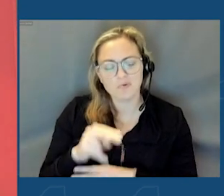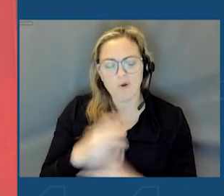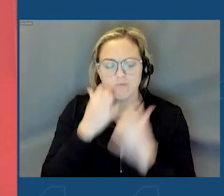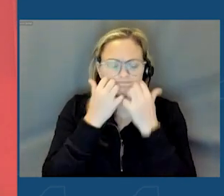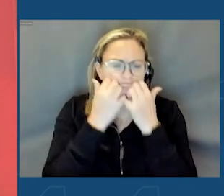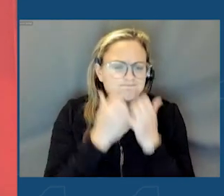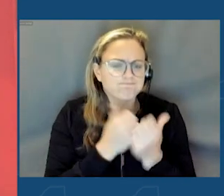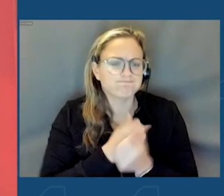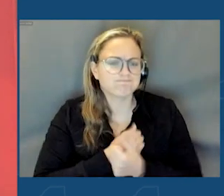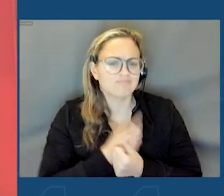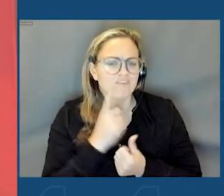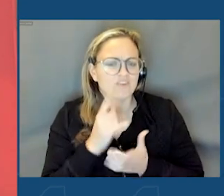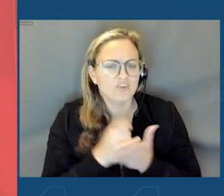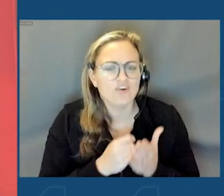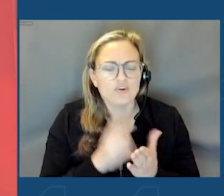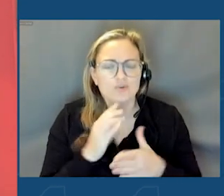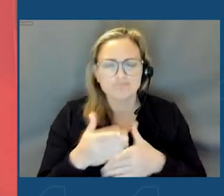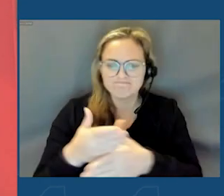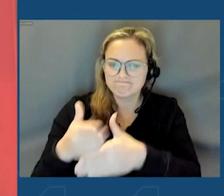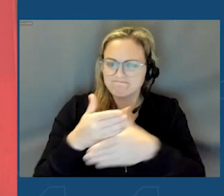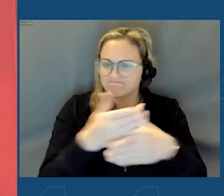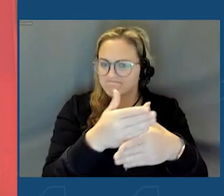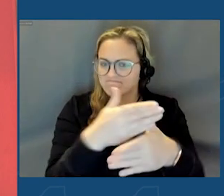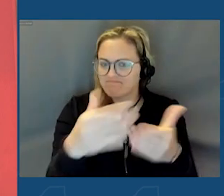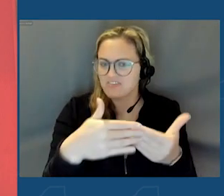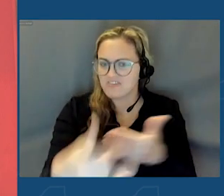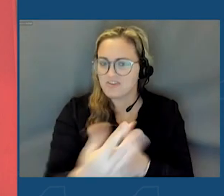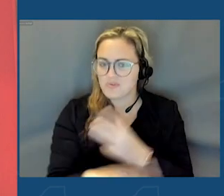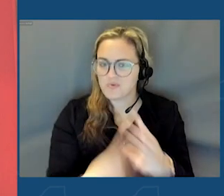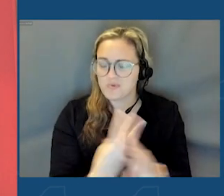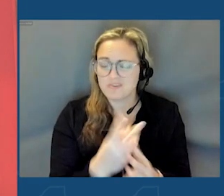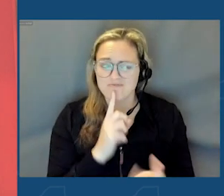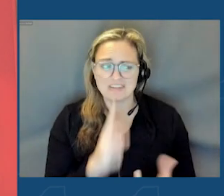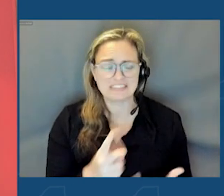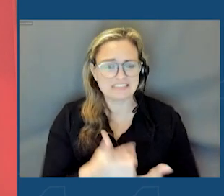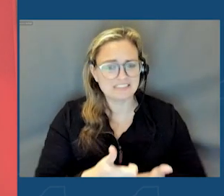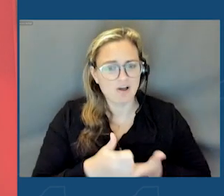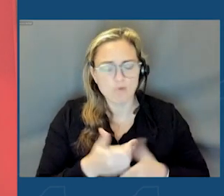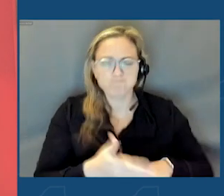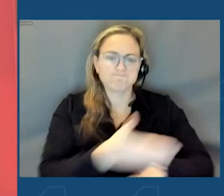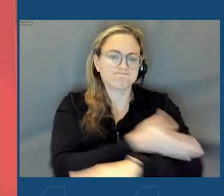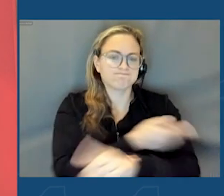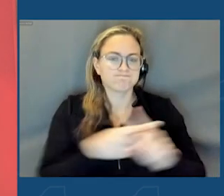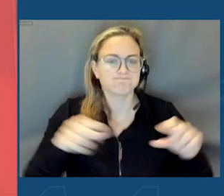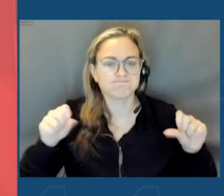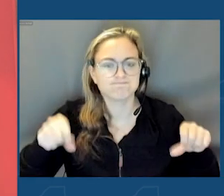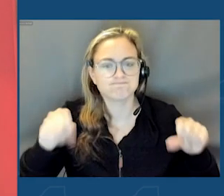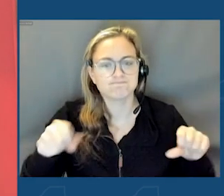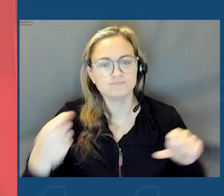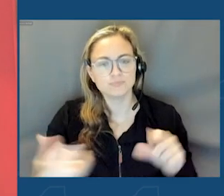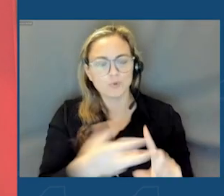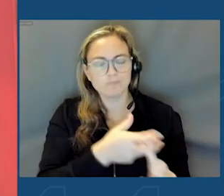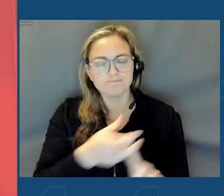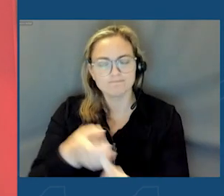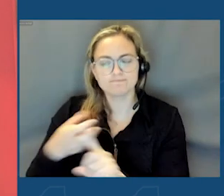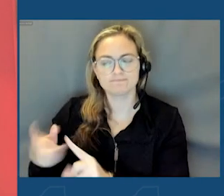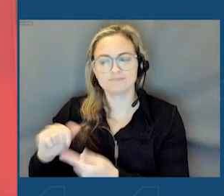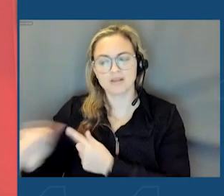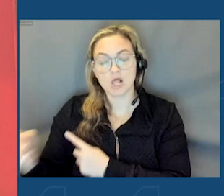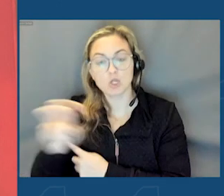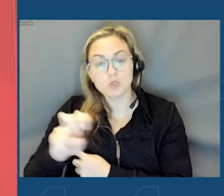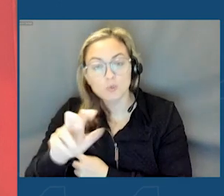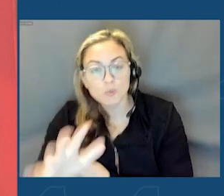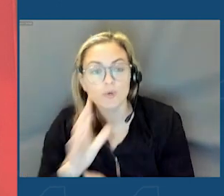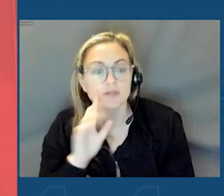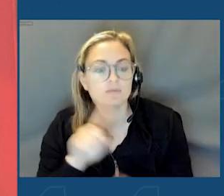love of art to share with the rest of the world, and it really does help elevate our ability to attract tourists, but also the quality of life for those